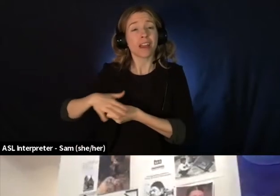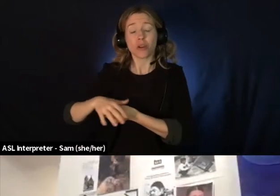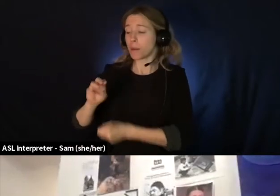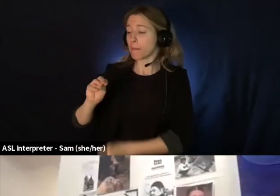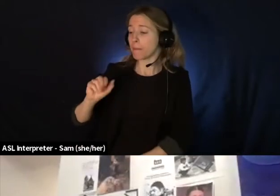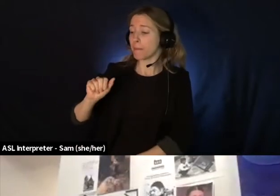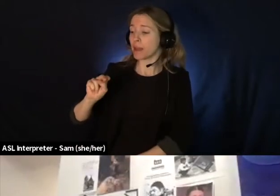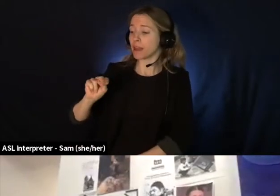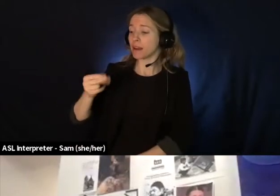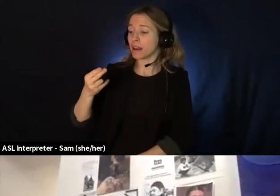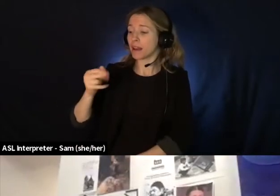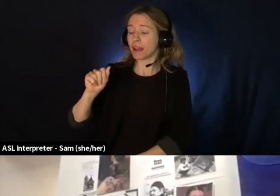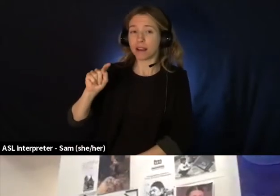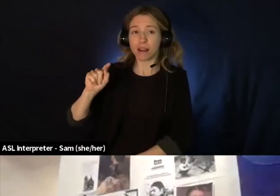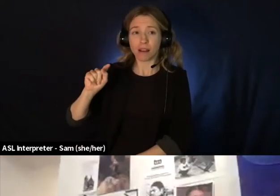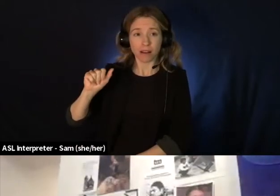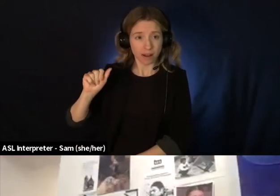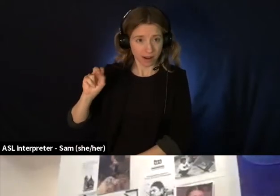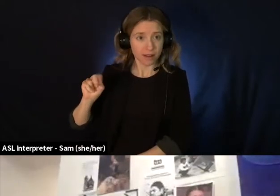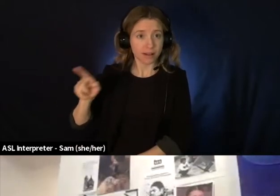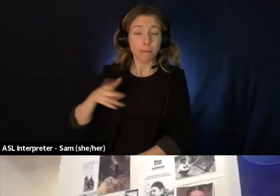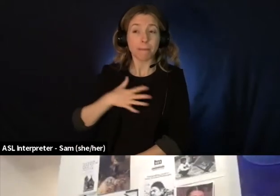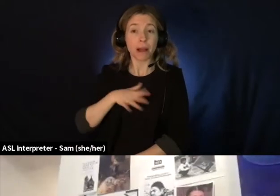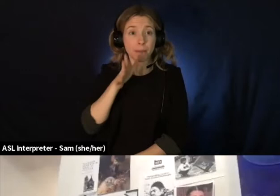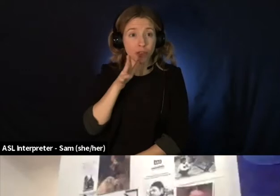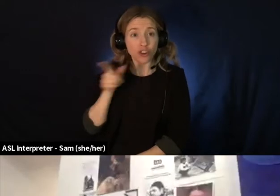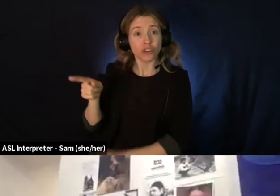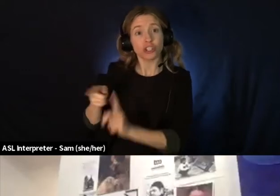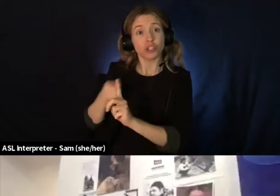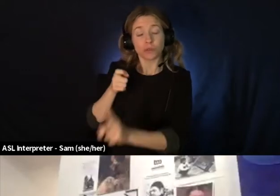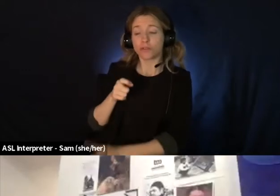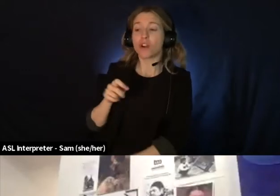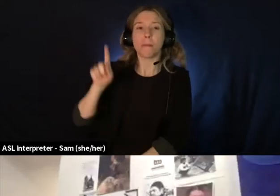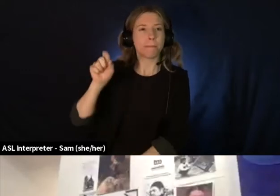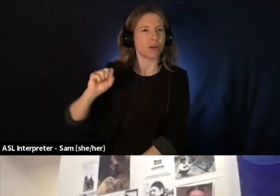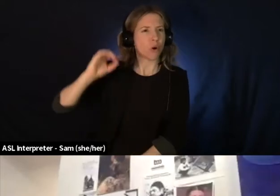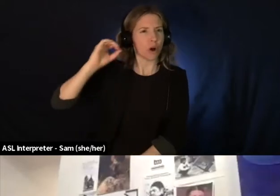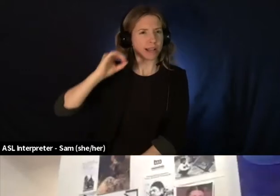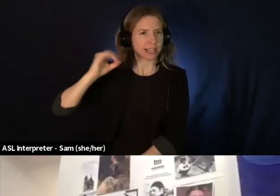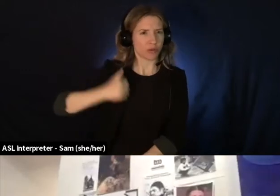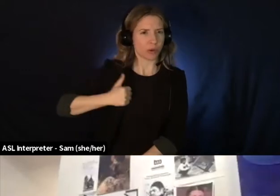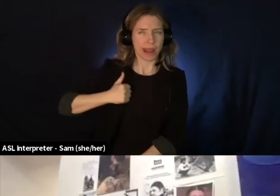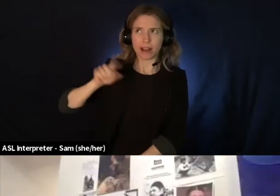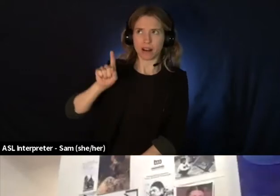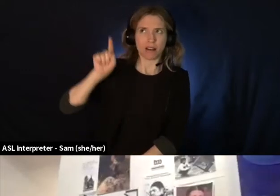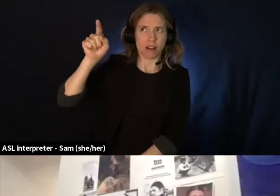from Raventown up in Ontario, and she never spoke English until she was about